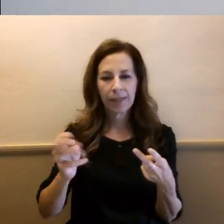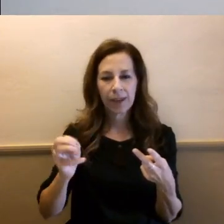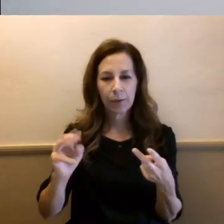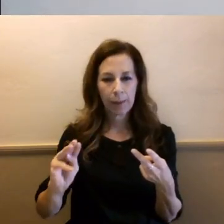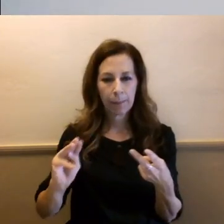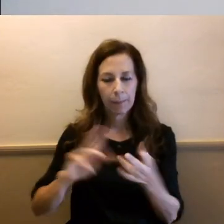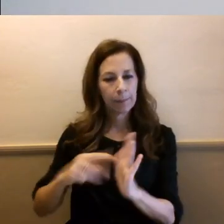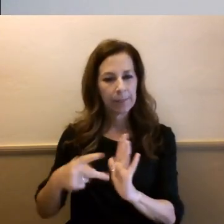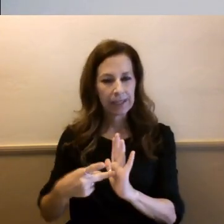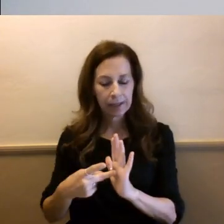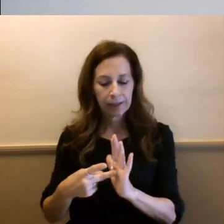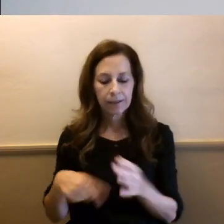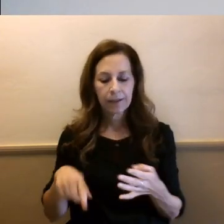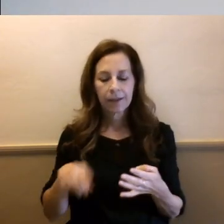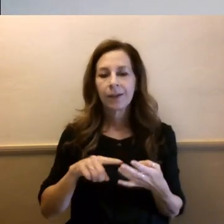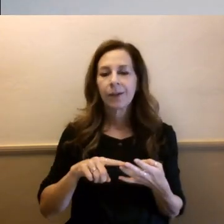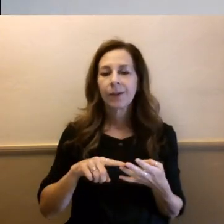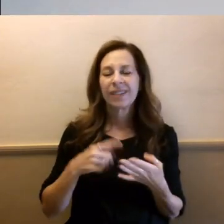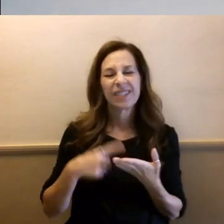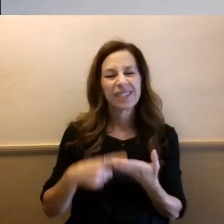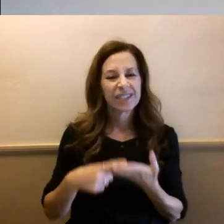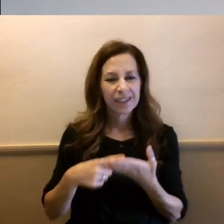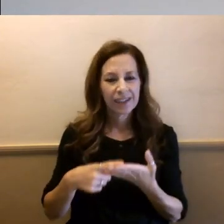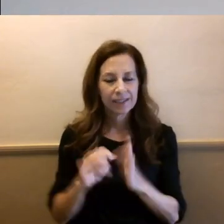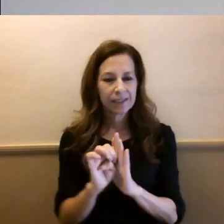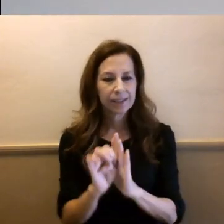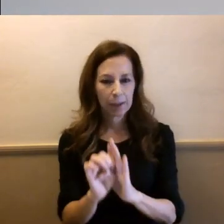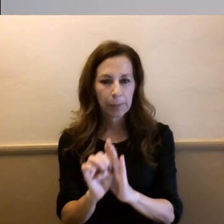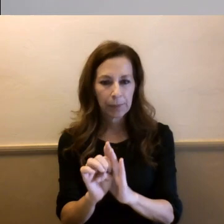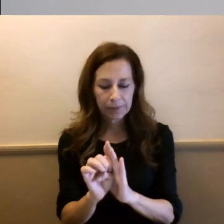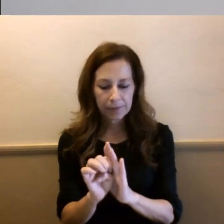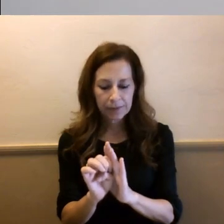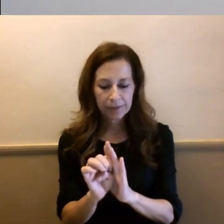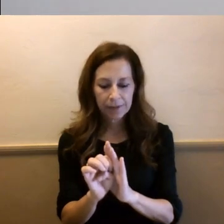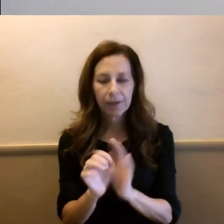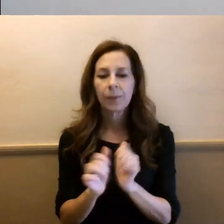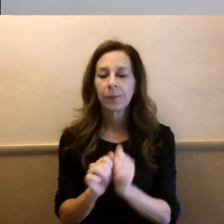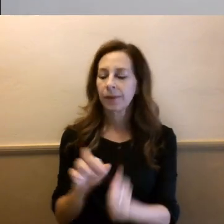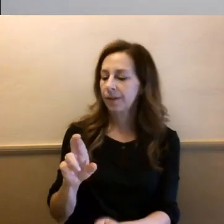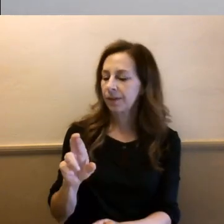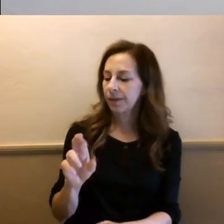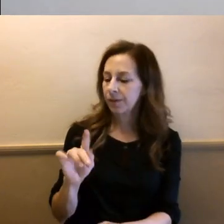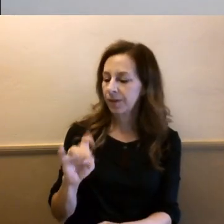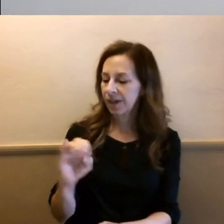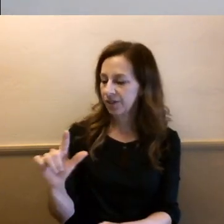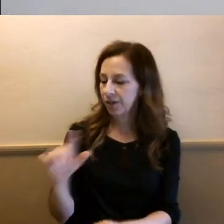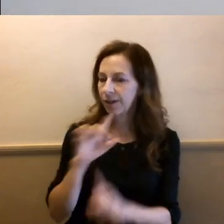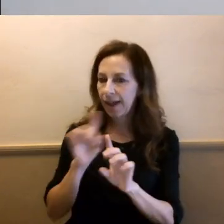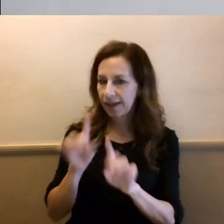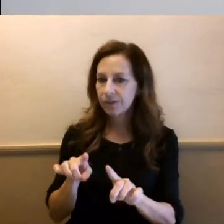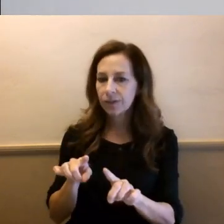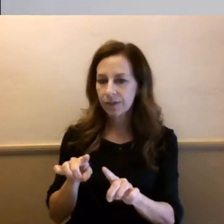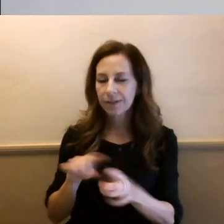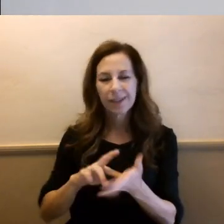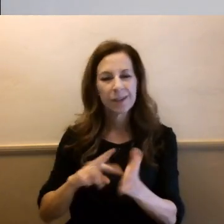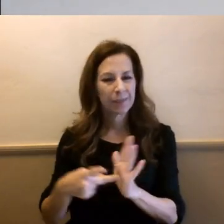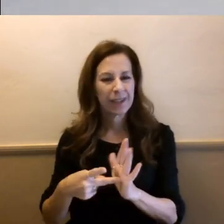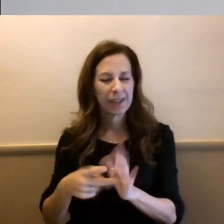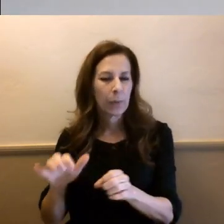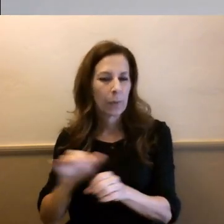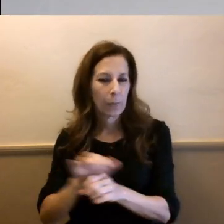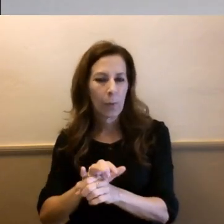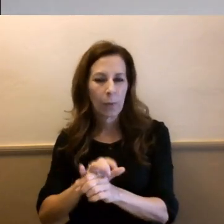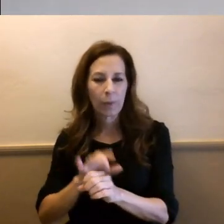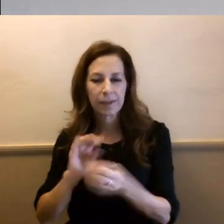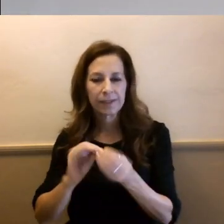meaning. Then we'll talk about the Pythagorean theorem with some examples with rational answers, pretty